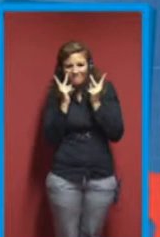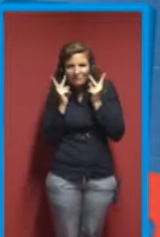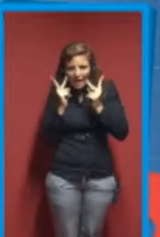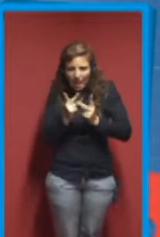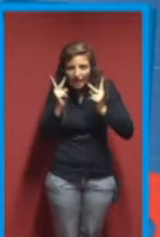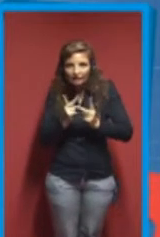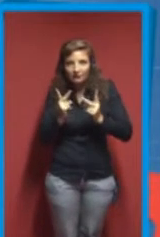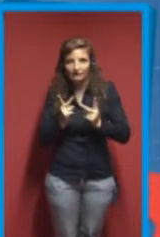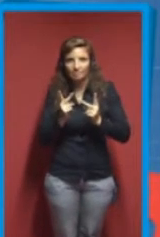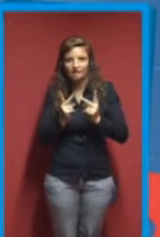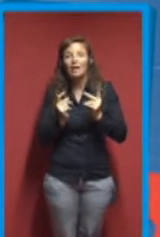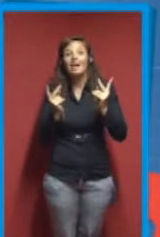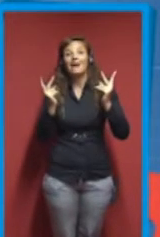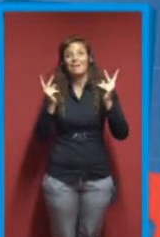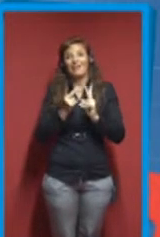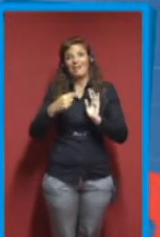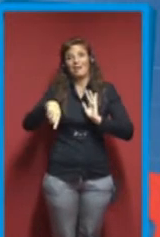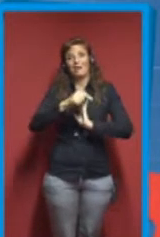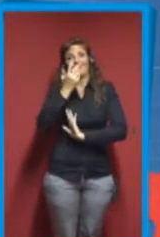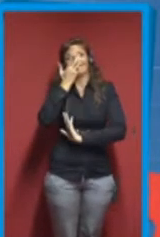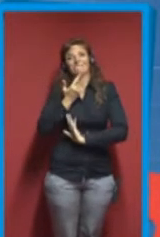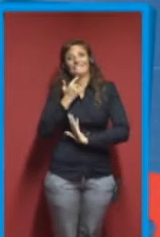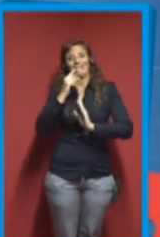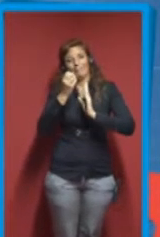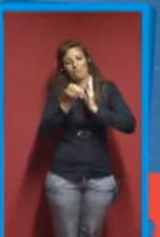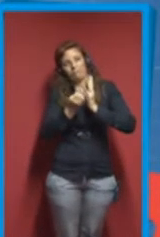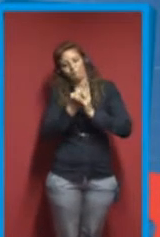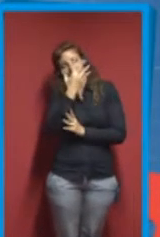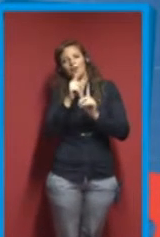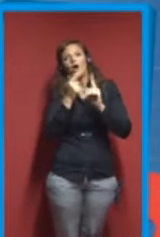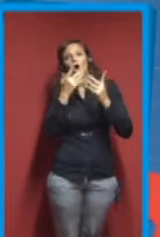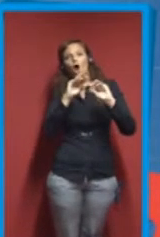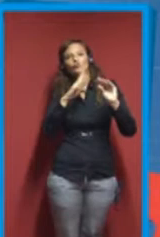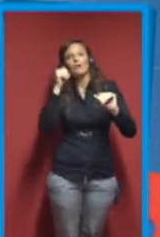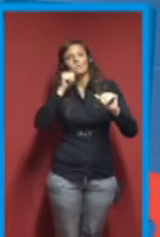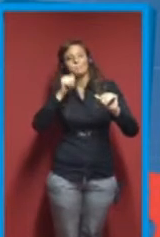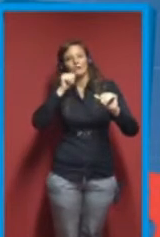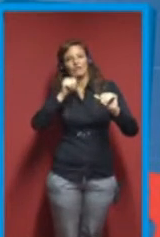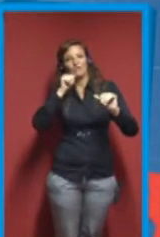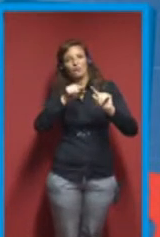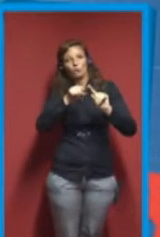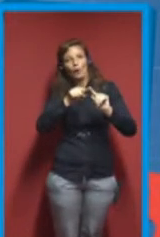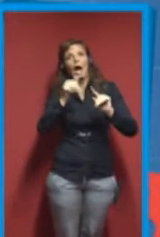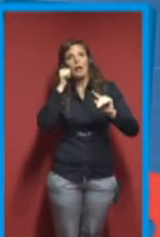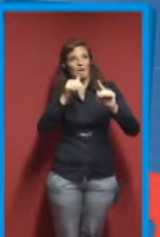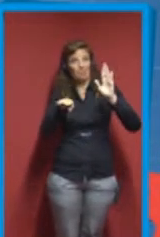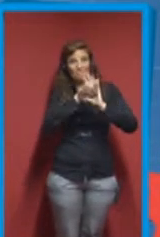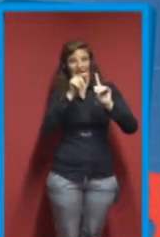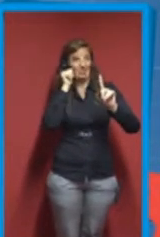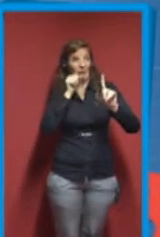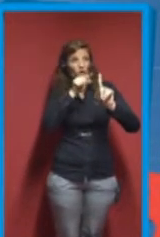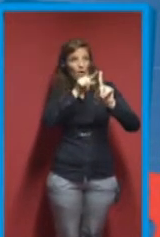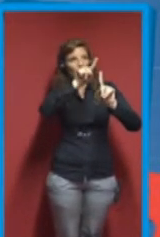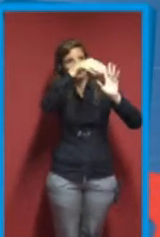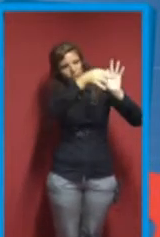to see if we could make virtual goods turn into physical goods. So we build web and tablet apps where kids can create